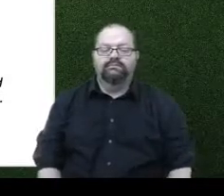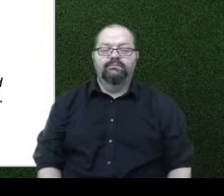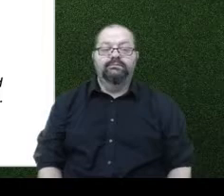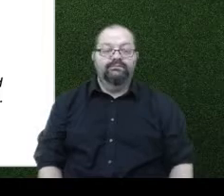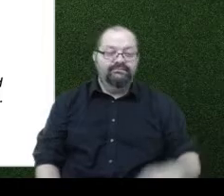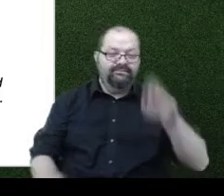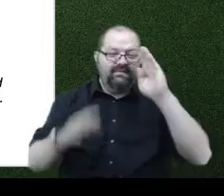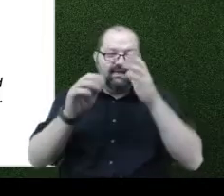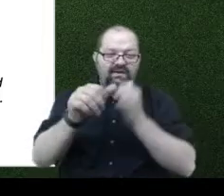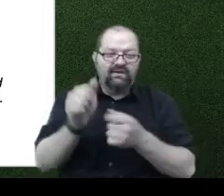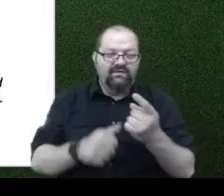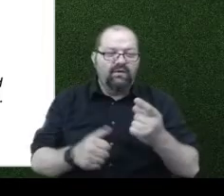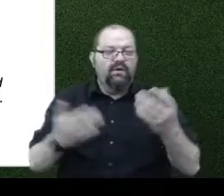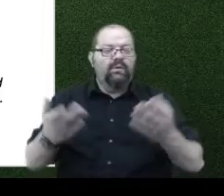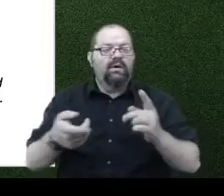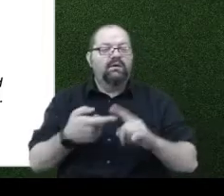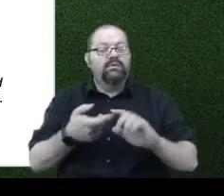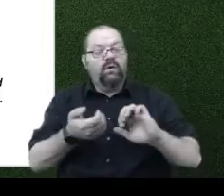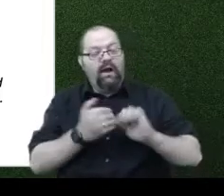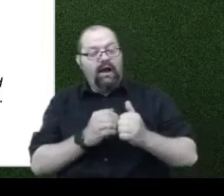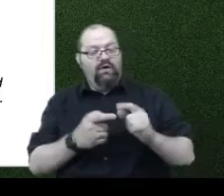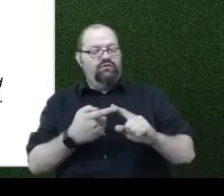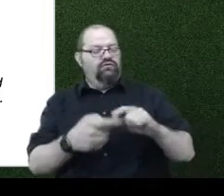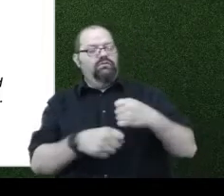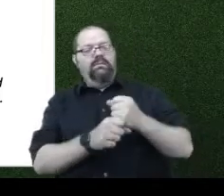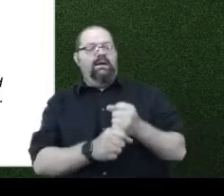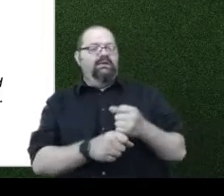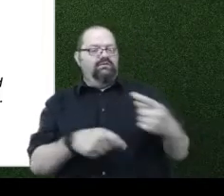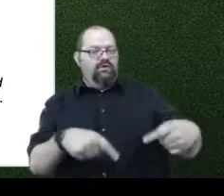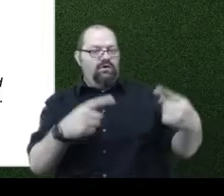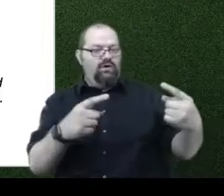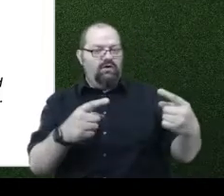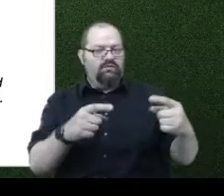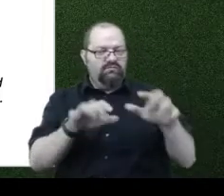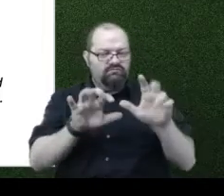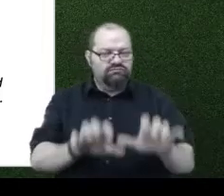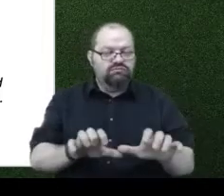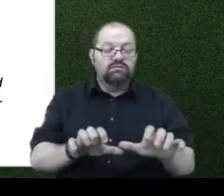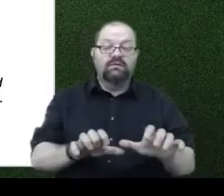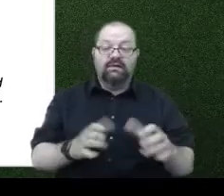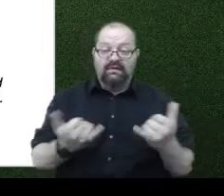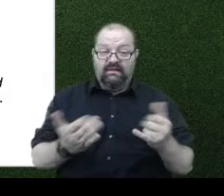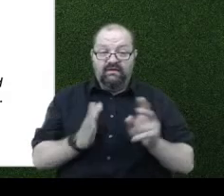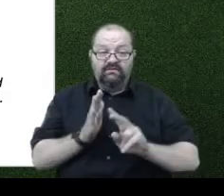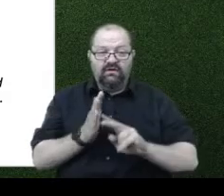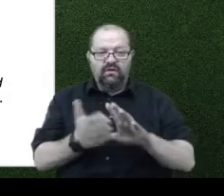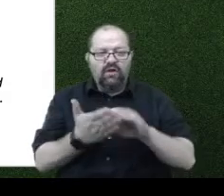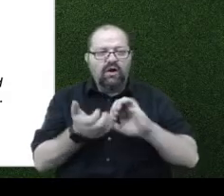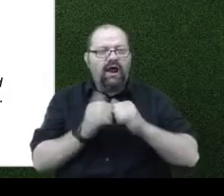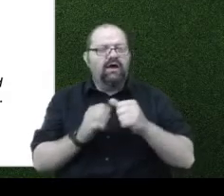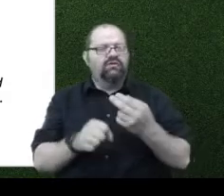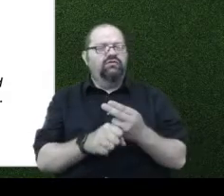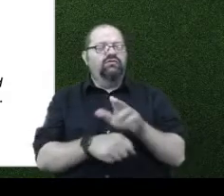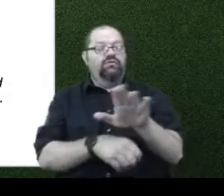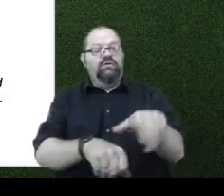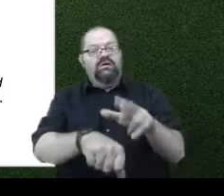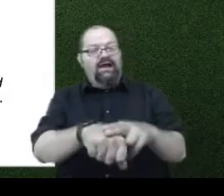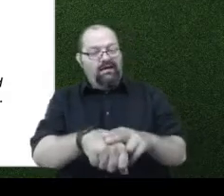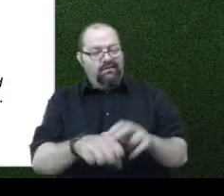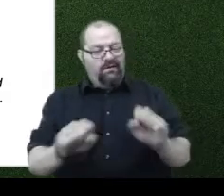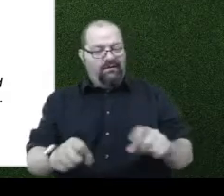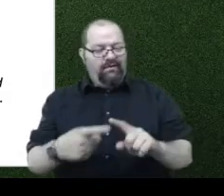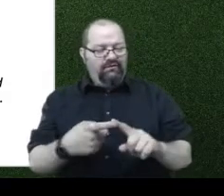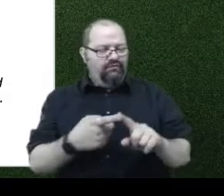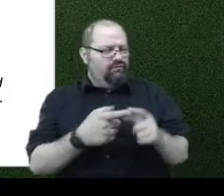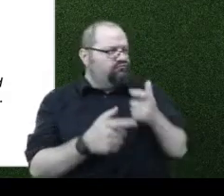Hey everyone, welcome to How to Make an Argument. In this video, we'll learn how to use your natural observations about whatever